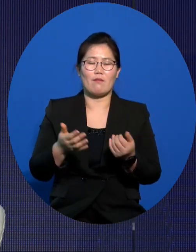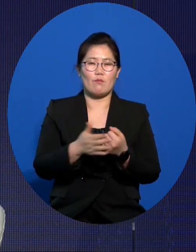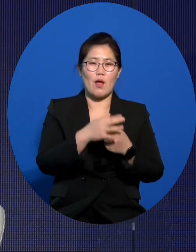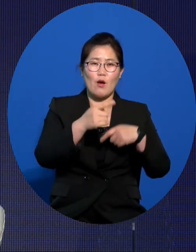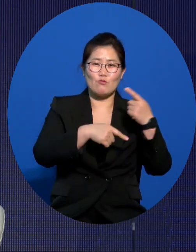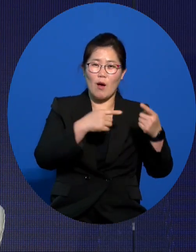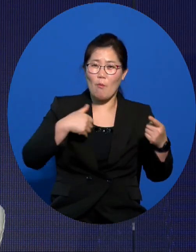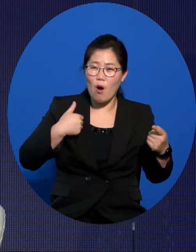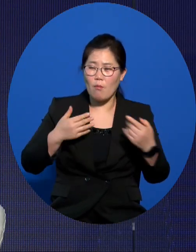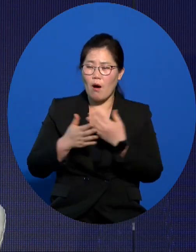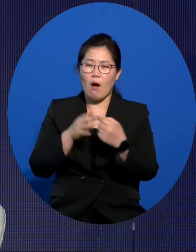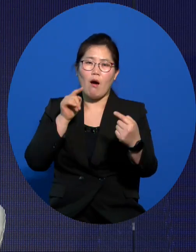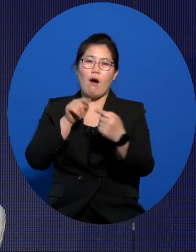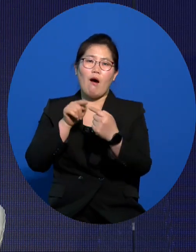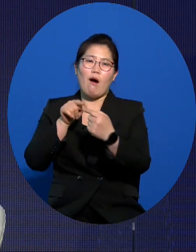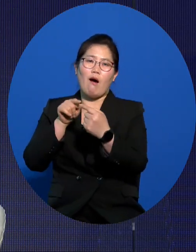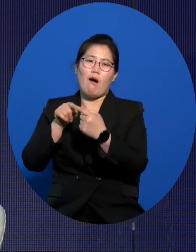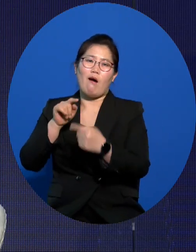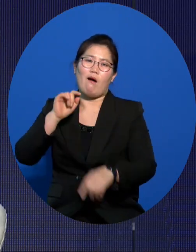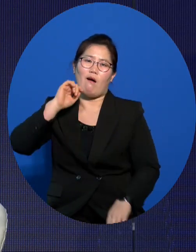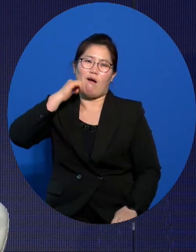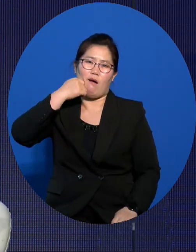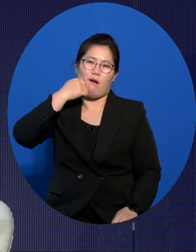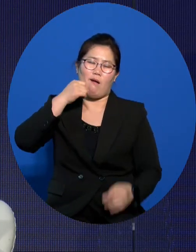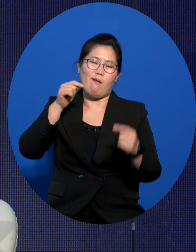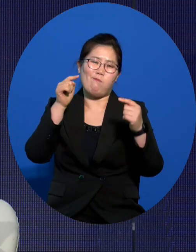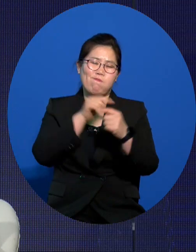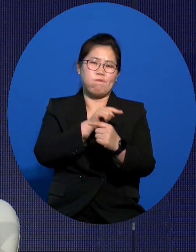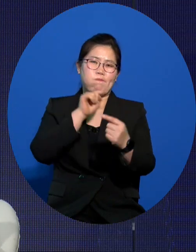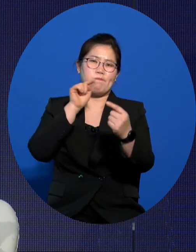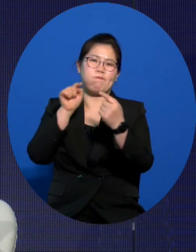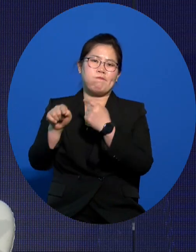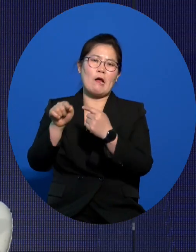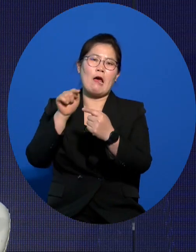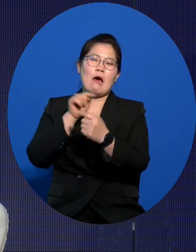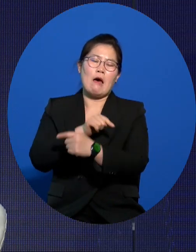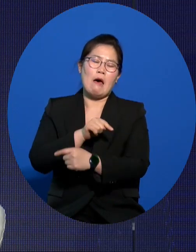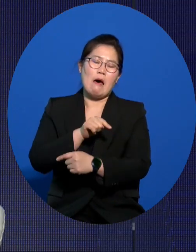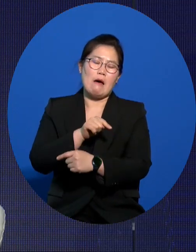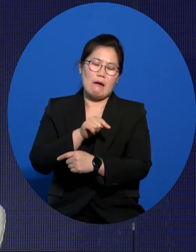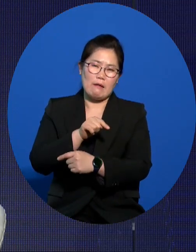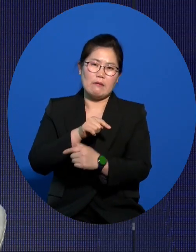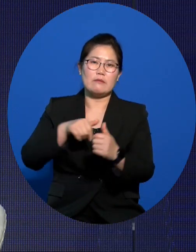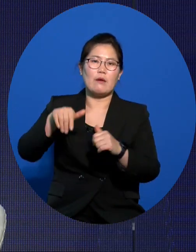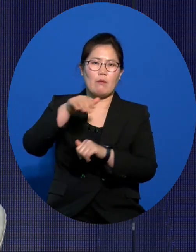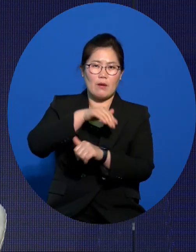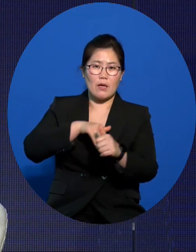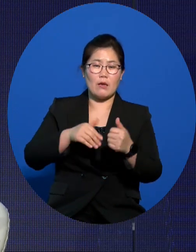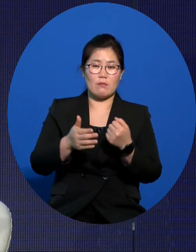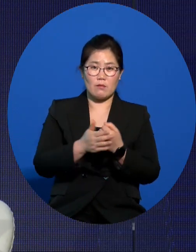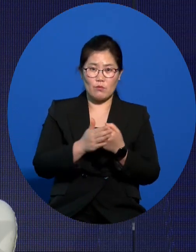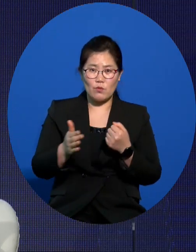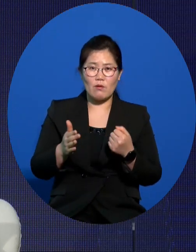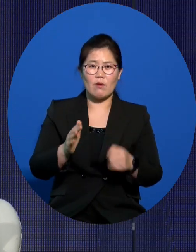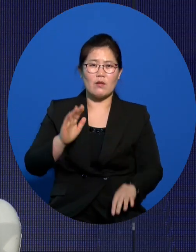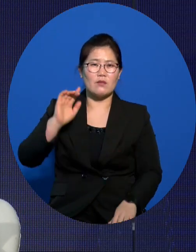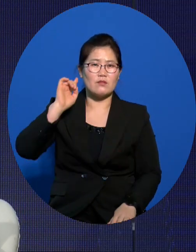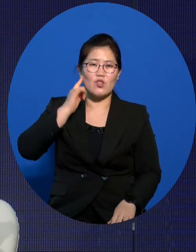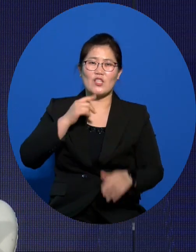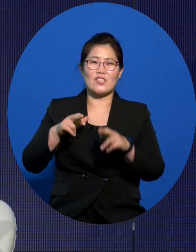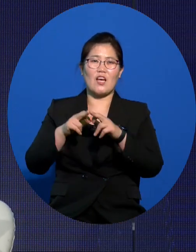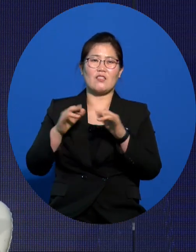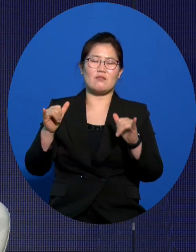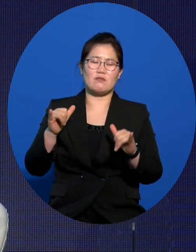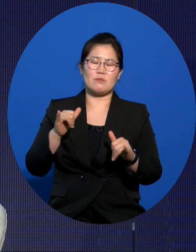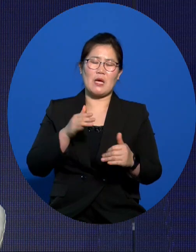read the mouth shapes, and many people don't know sign language. So that's a kind of